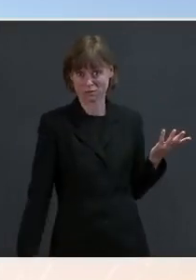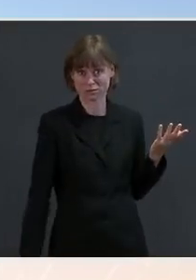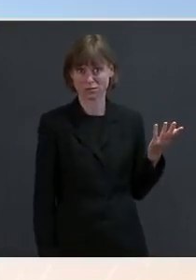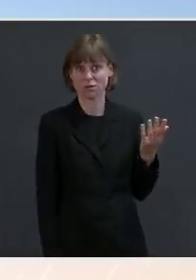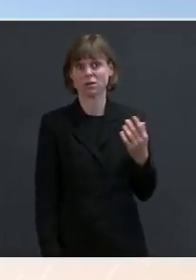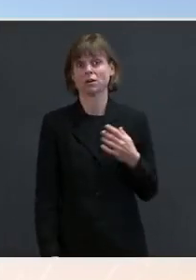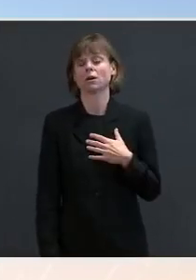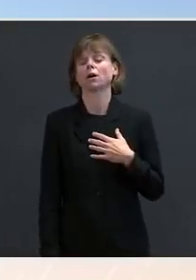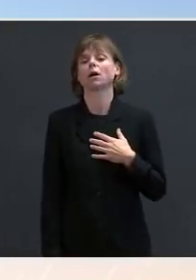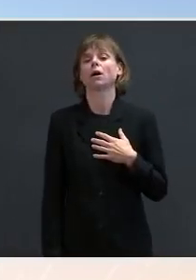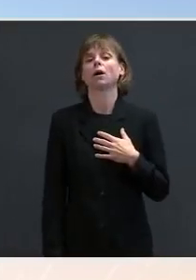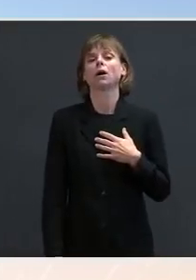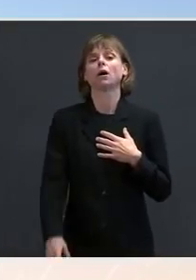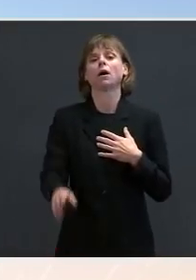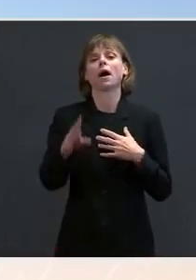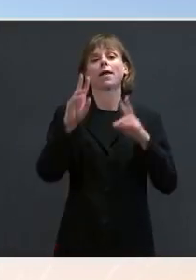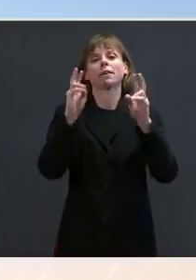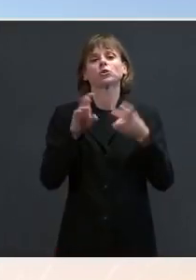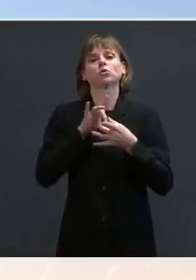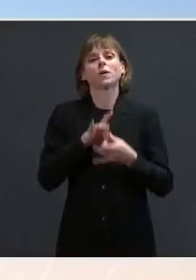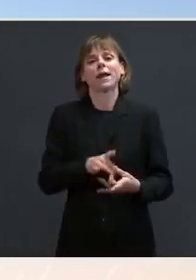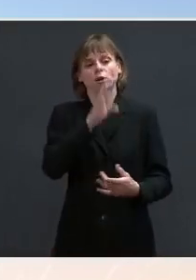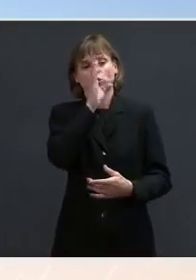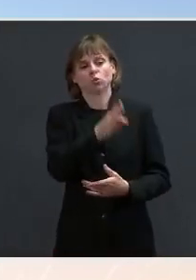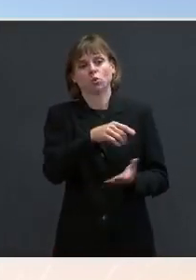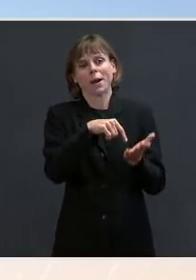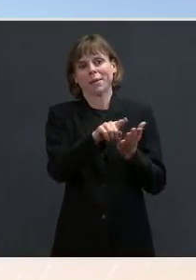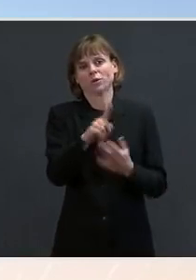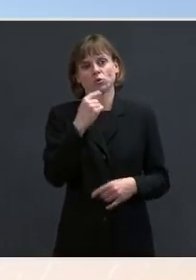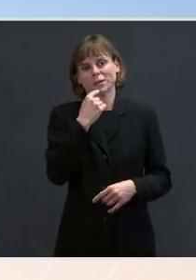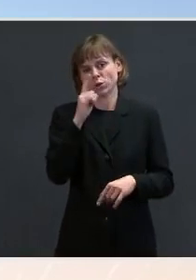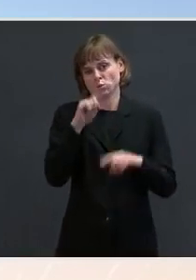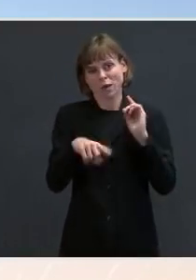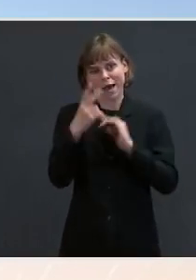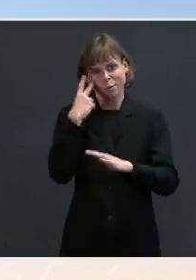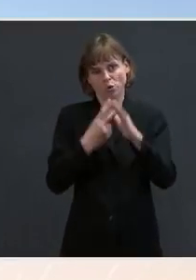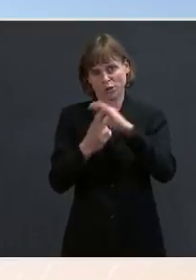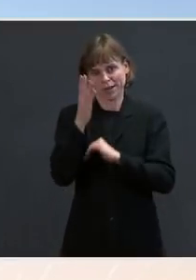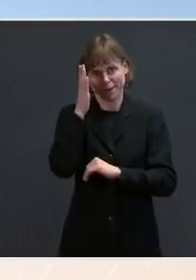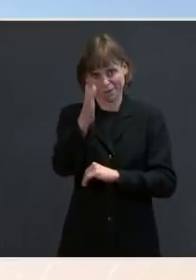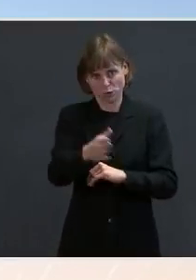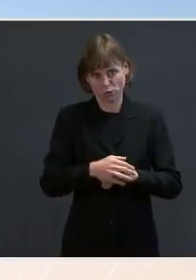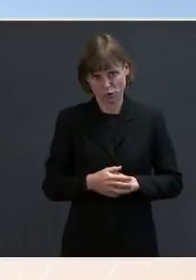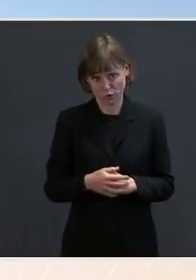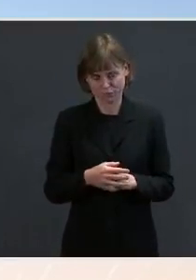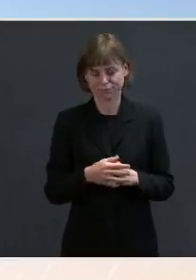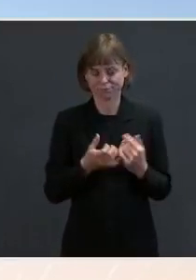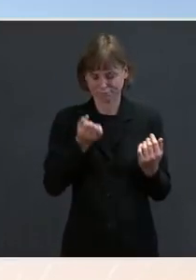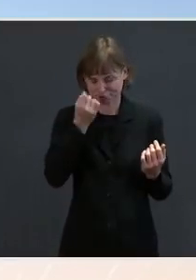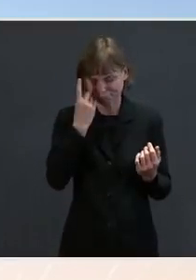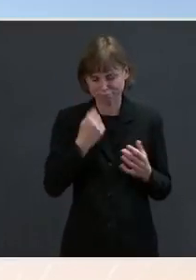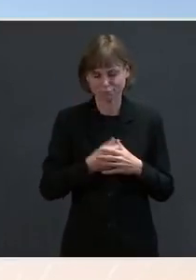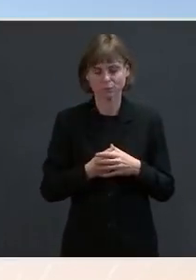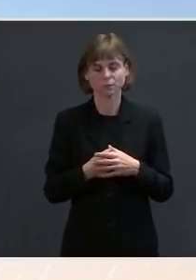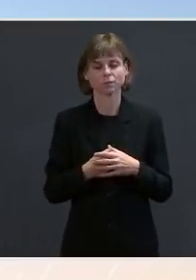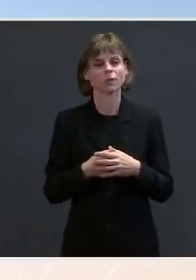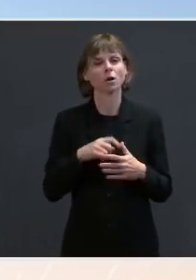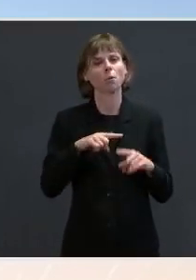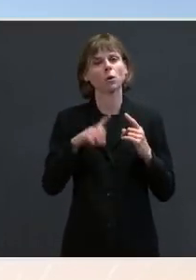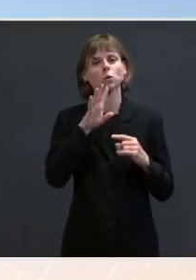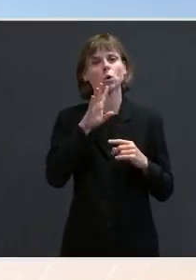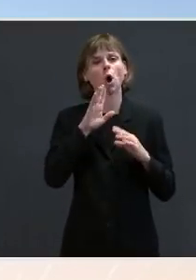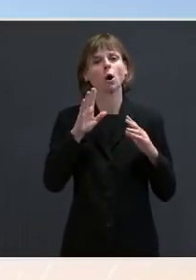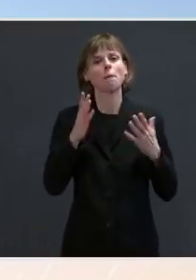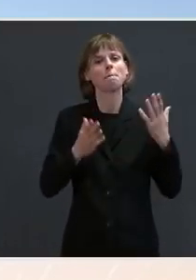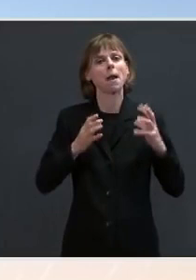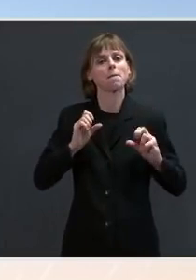direct payments, I know you said you can't predict the future, obviously. Jen had asked about the need potentially for another check down the line, but there was a